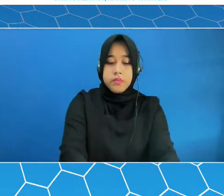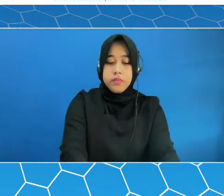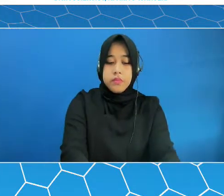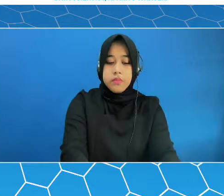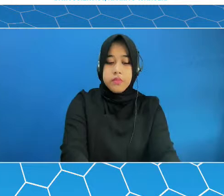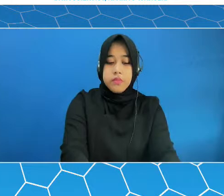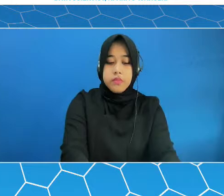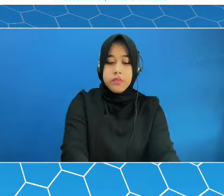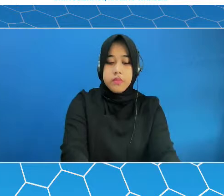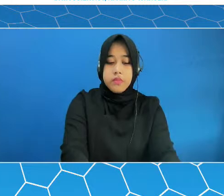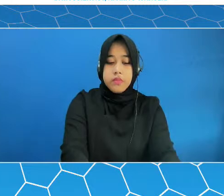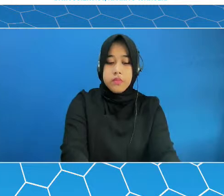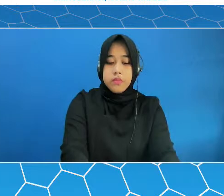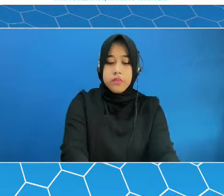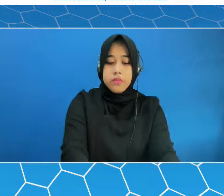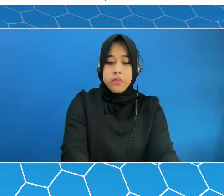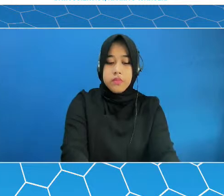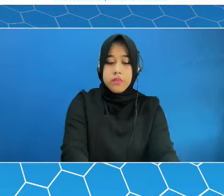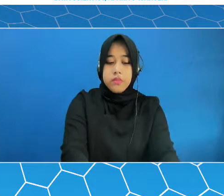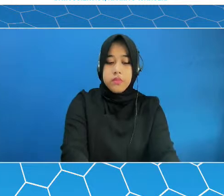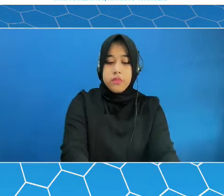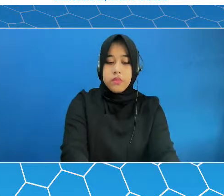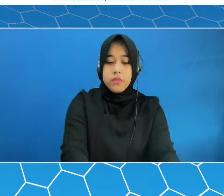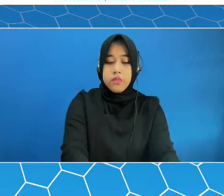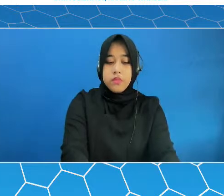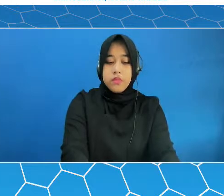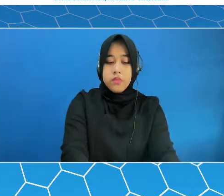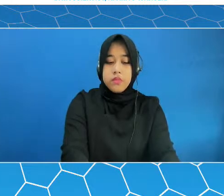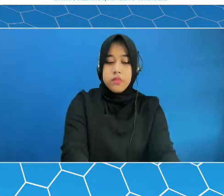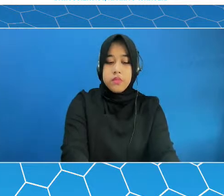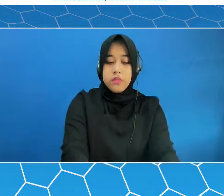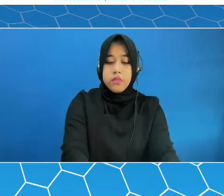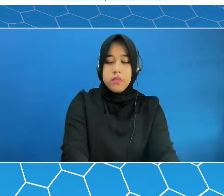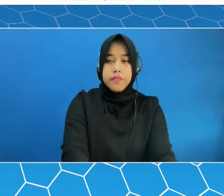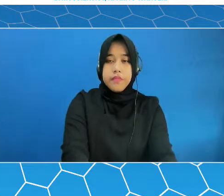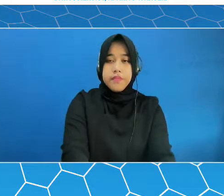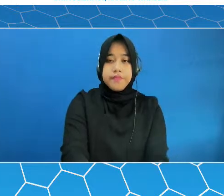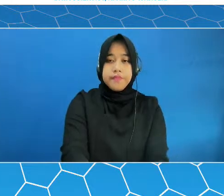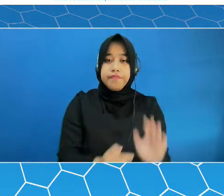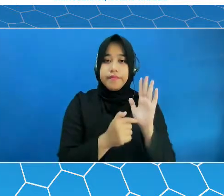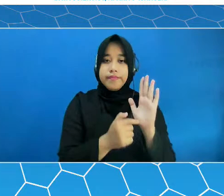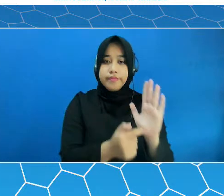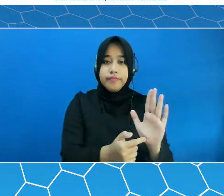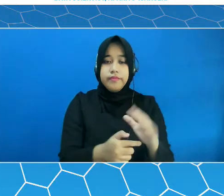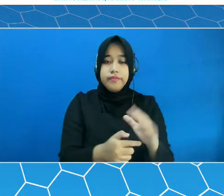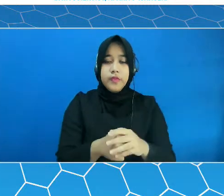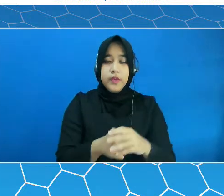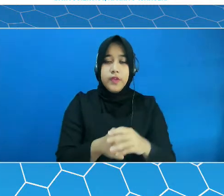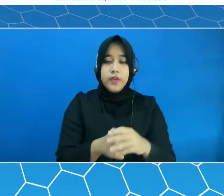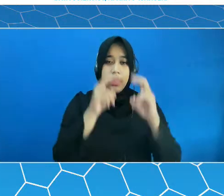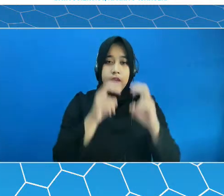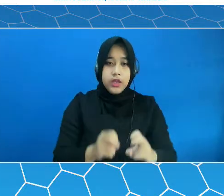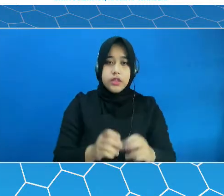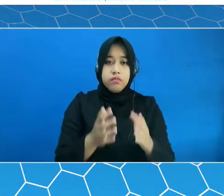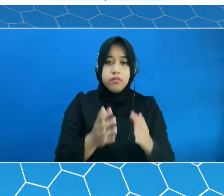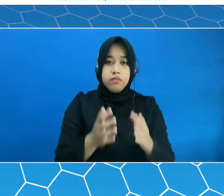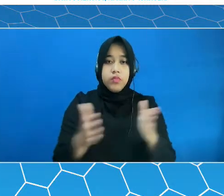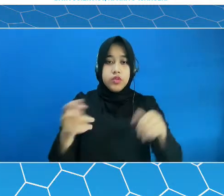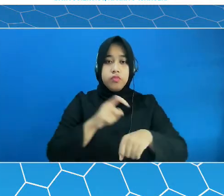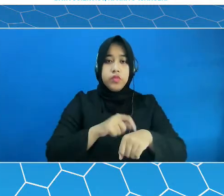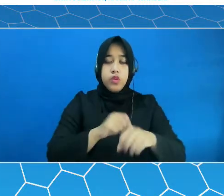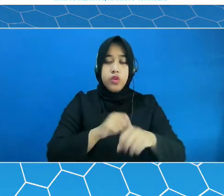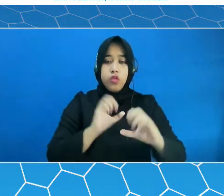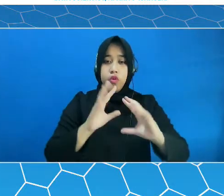So I'll present you now another long COVID study, which is done in collaboration with the University of Birmingham-led